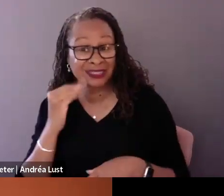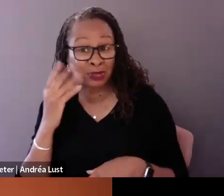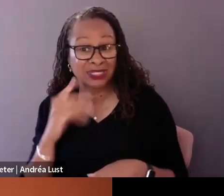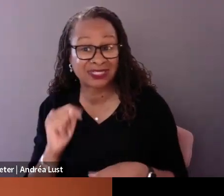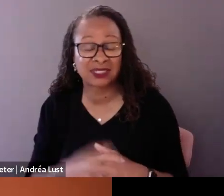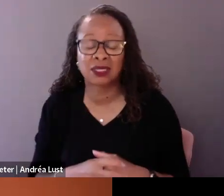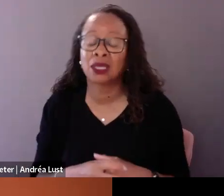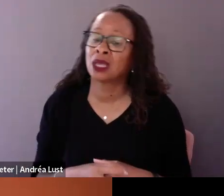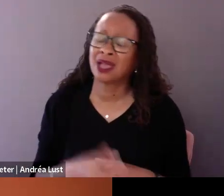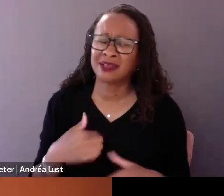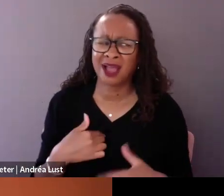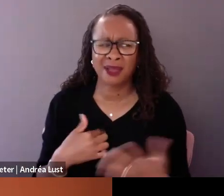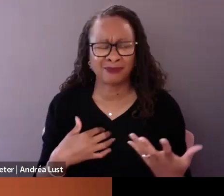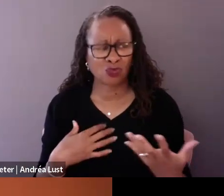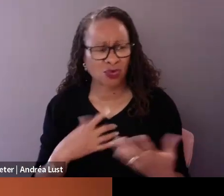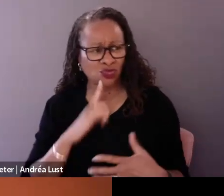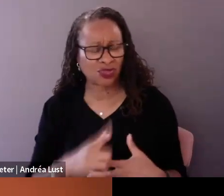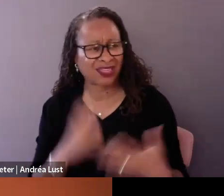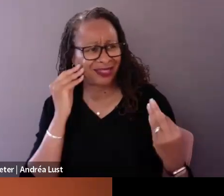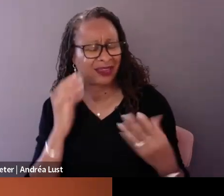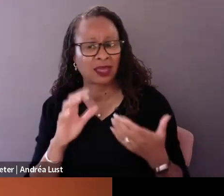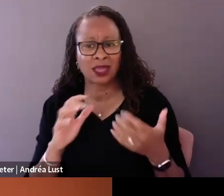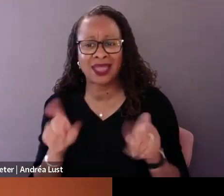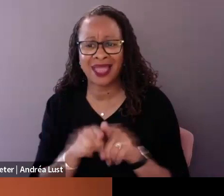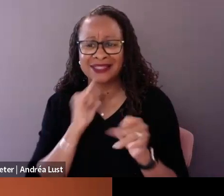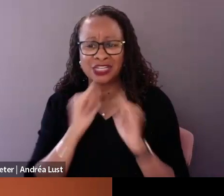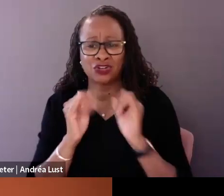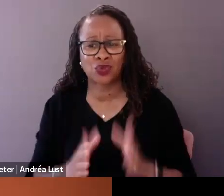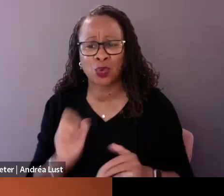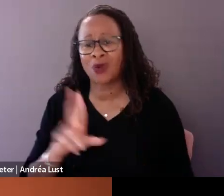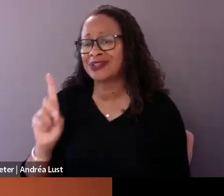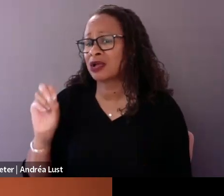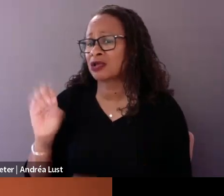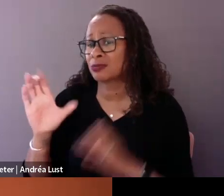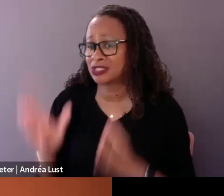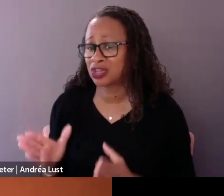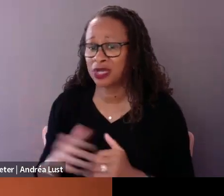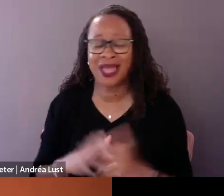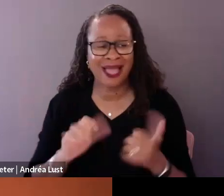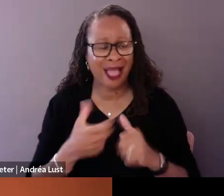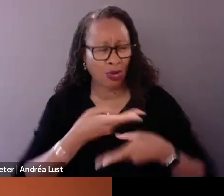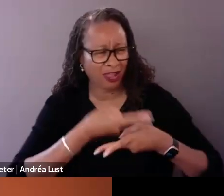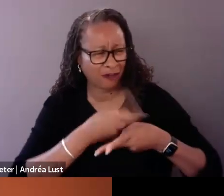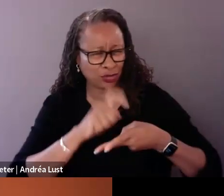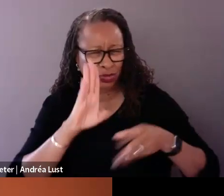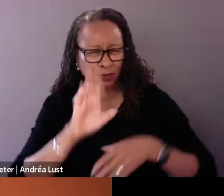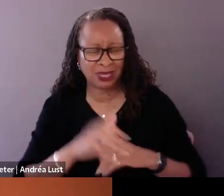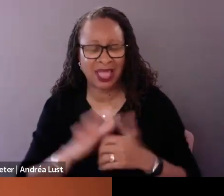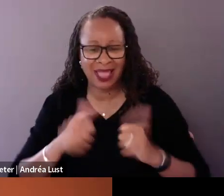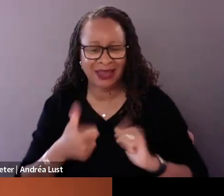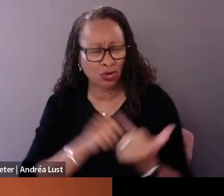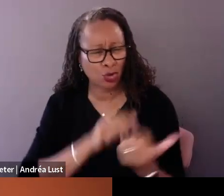wonder, as, you know, an interviewer, as a documentarian, how careful you must be in how